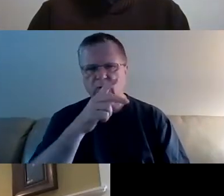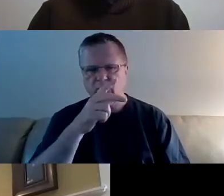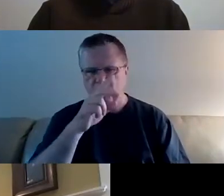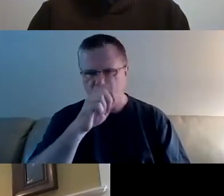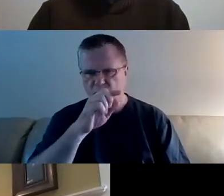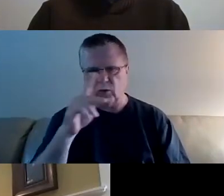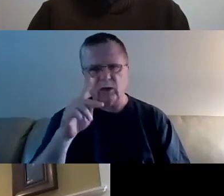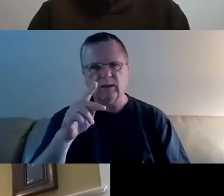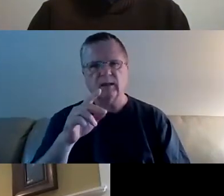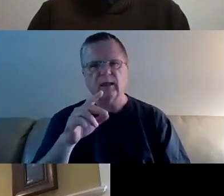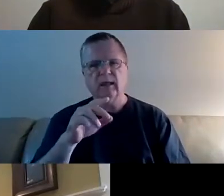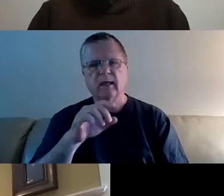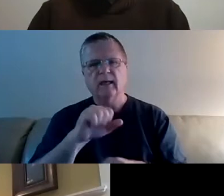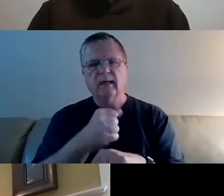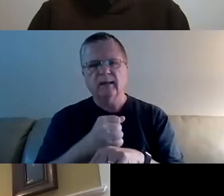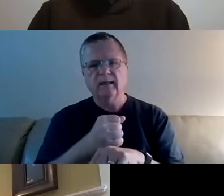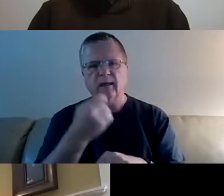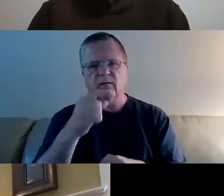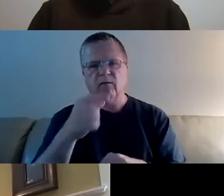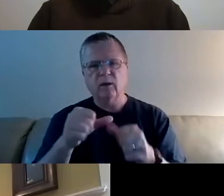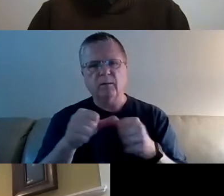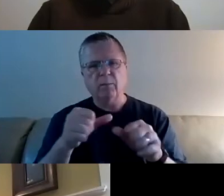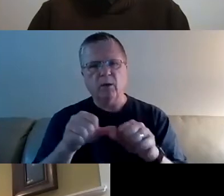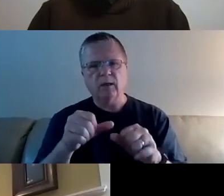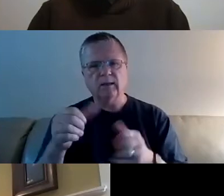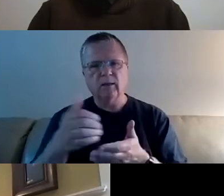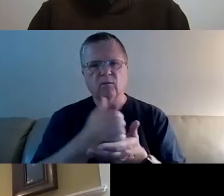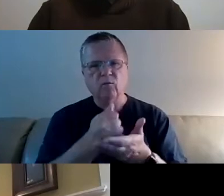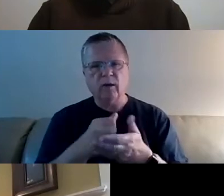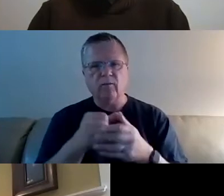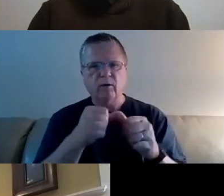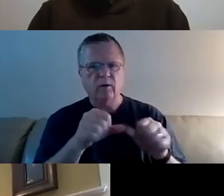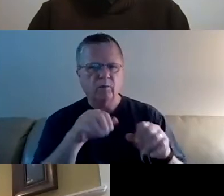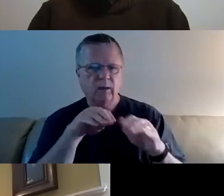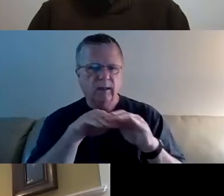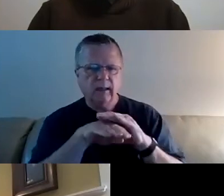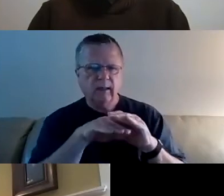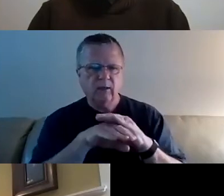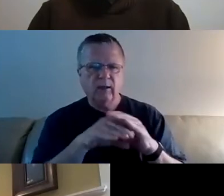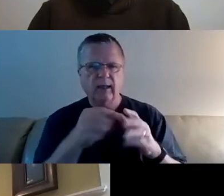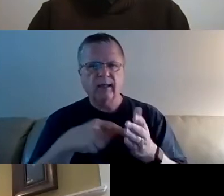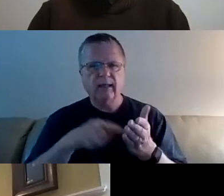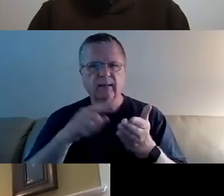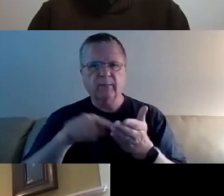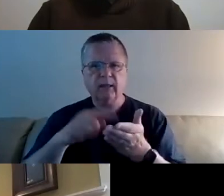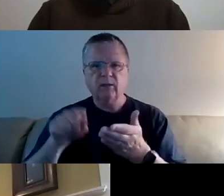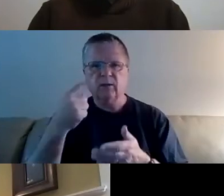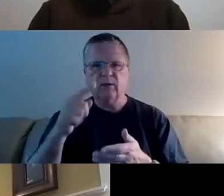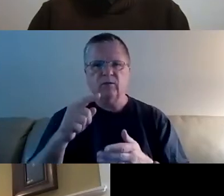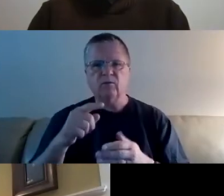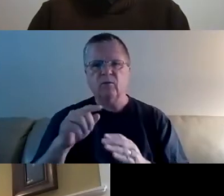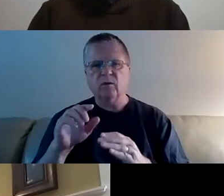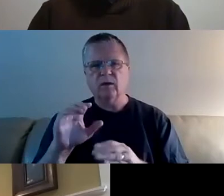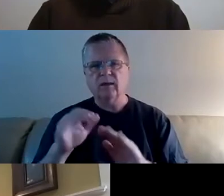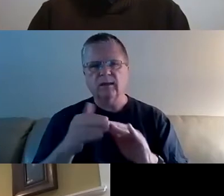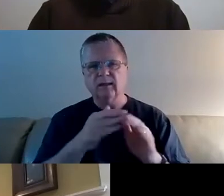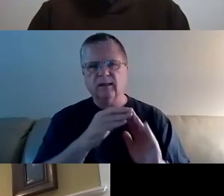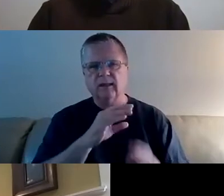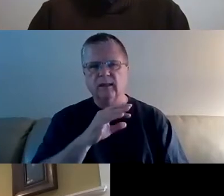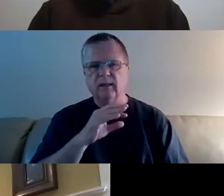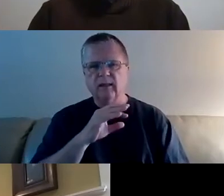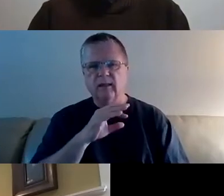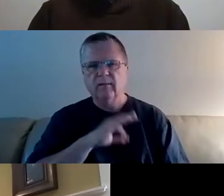setting conditions for the deposit of revenue into and its expenditures for the City Pittsburgh Park Trust